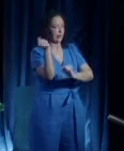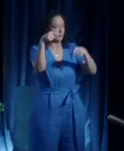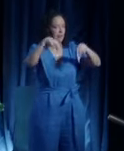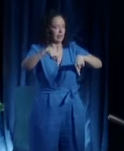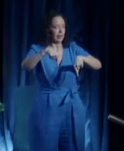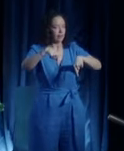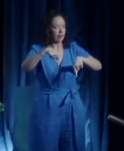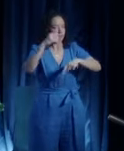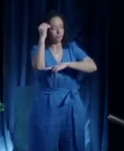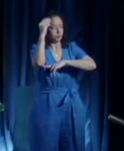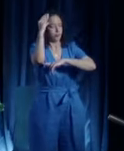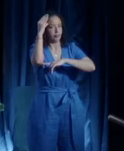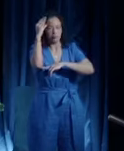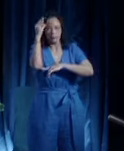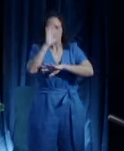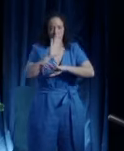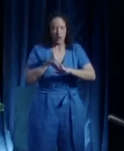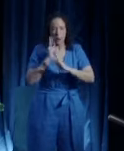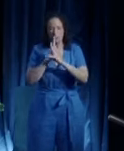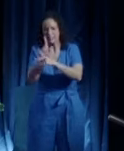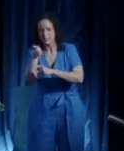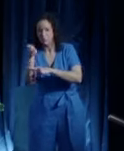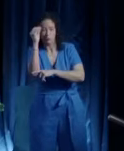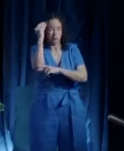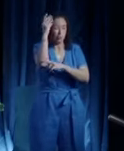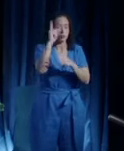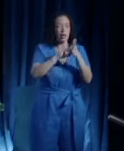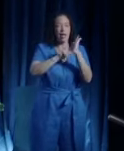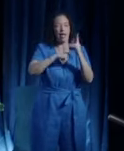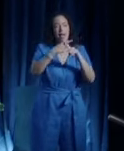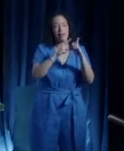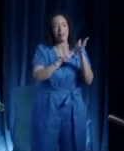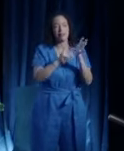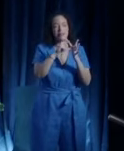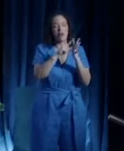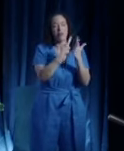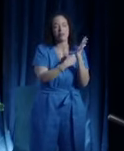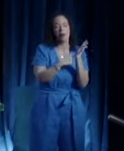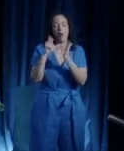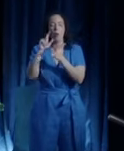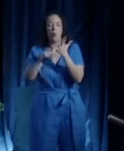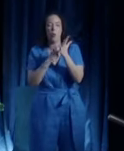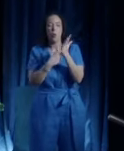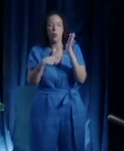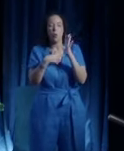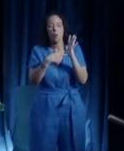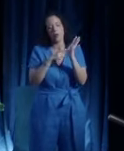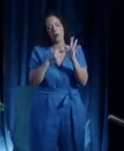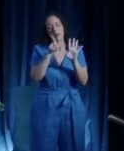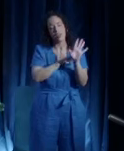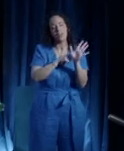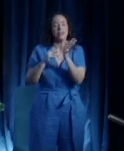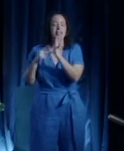Not for this kind of thing. We have Dr. Alexander Courtney, Dr. Nicola Clark,